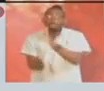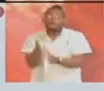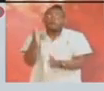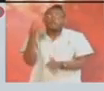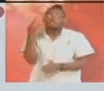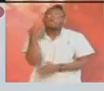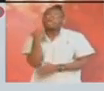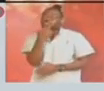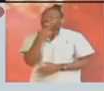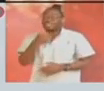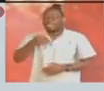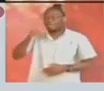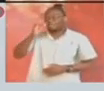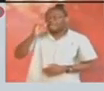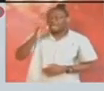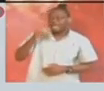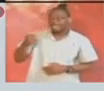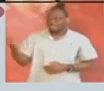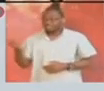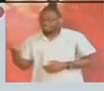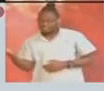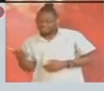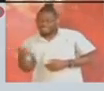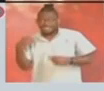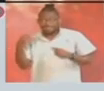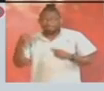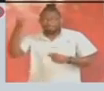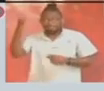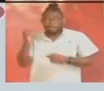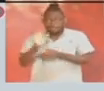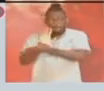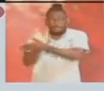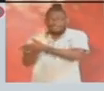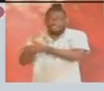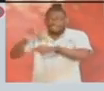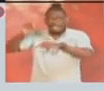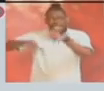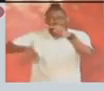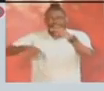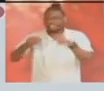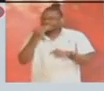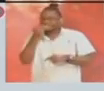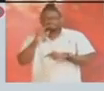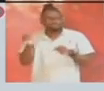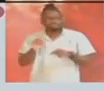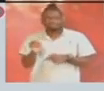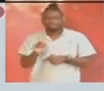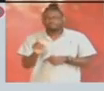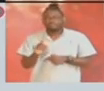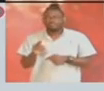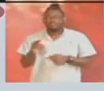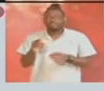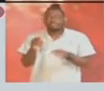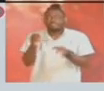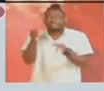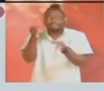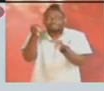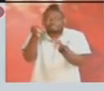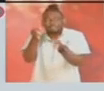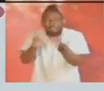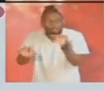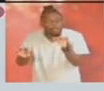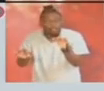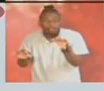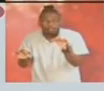bars, casinos, and cinemas. The simple logic, as Dr. Trotman has said, is